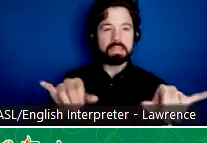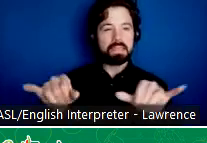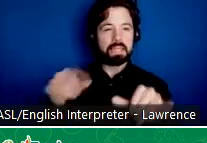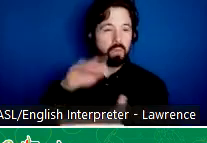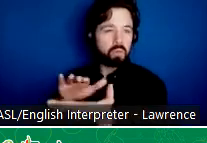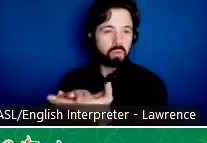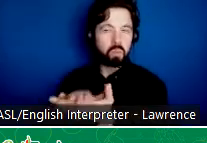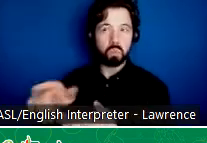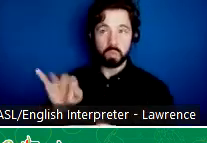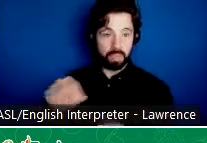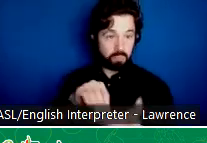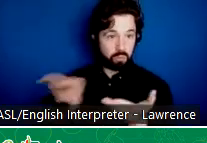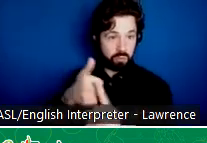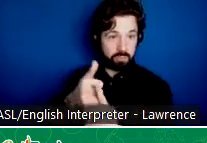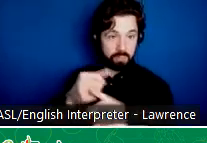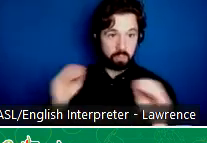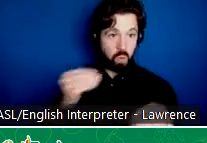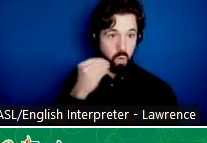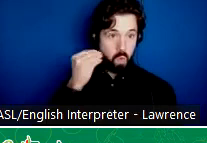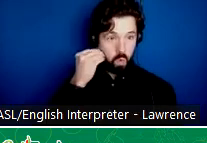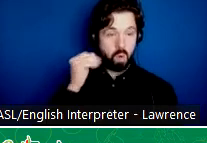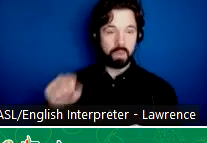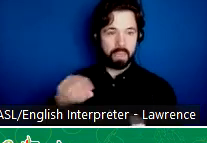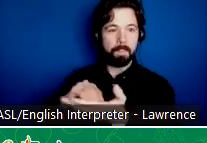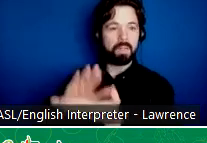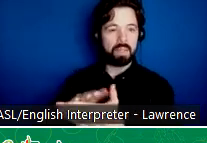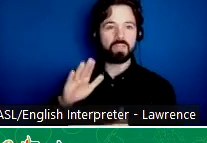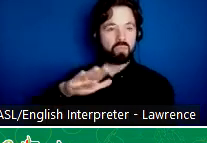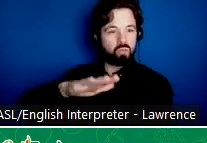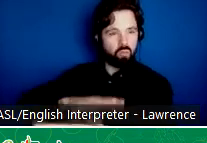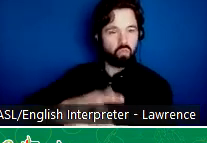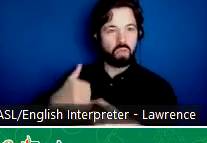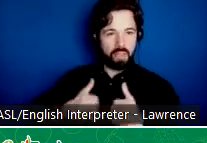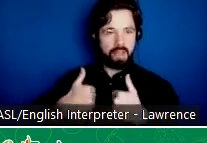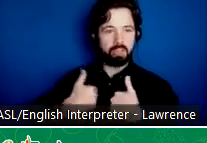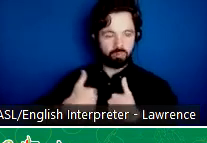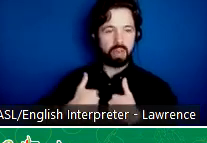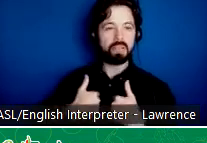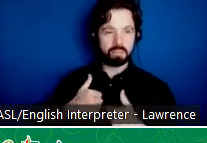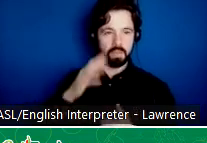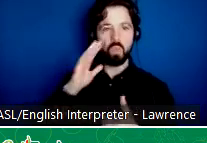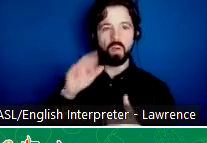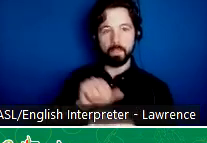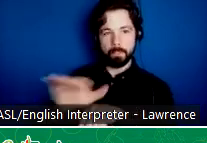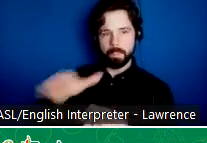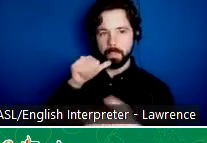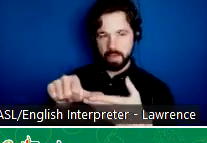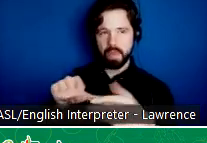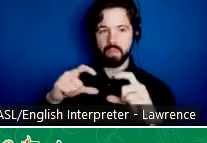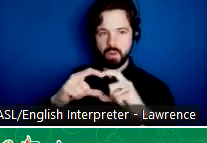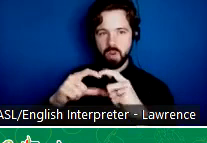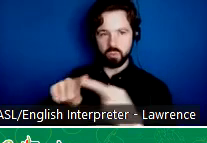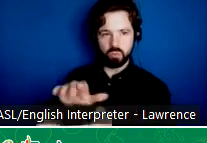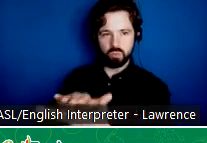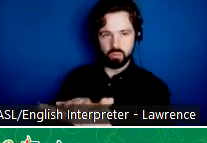experiencing homelessness and they list their school or as the primary mailing address, that is